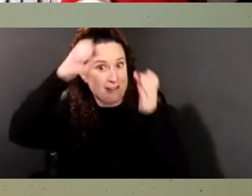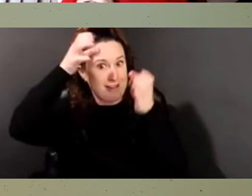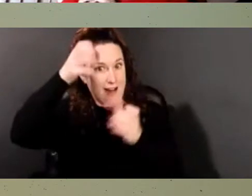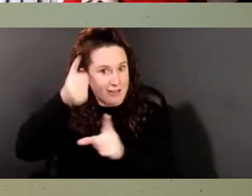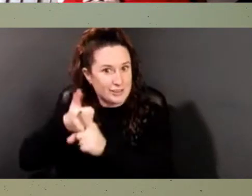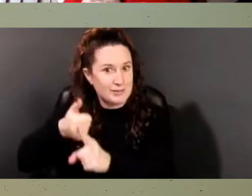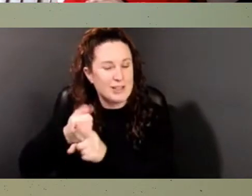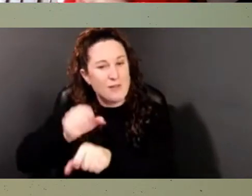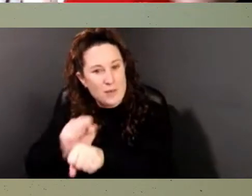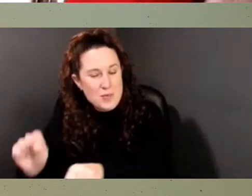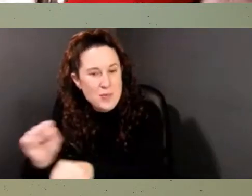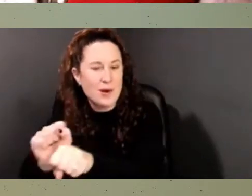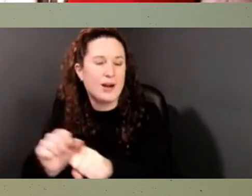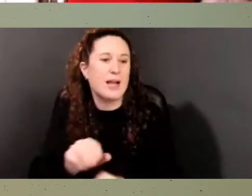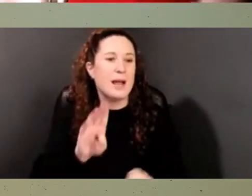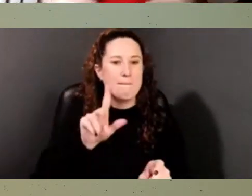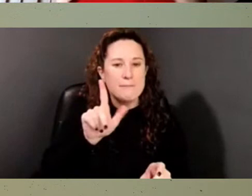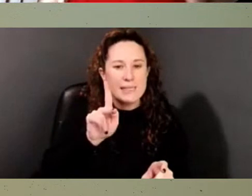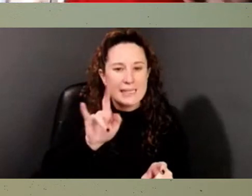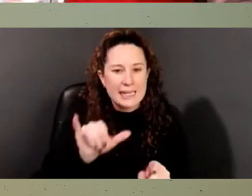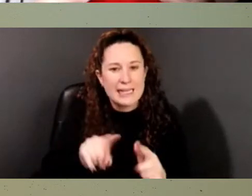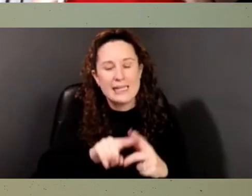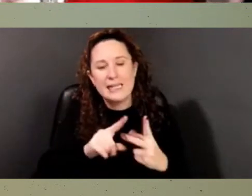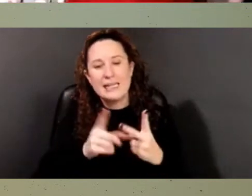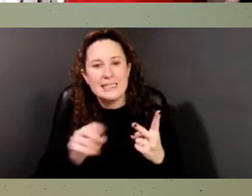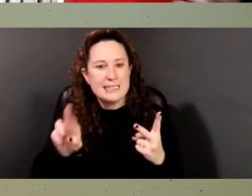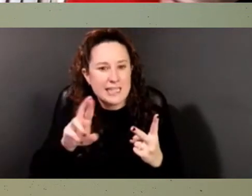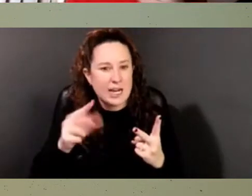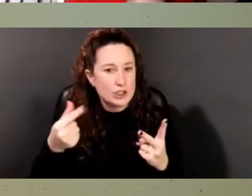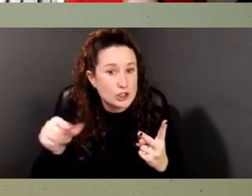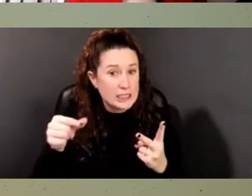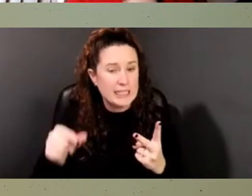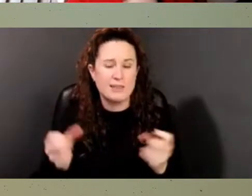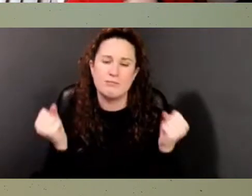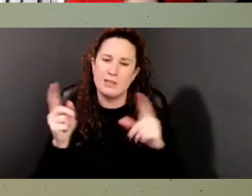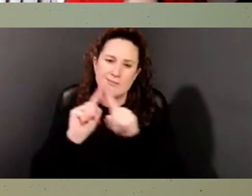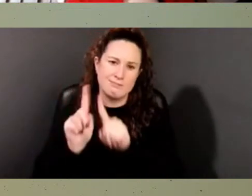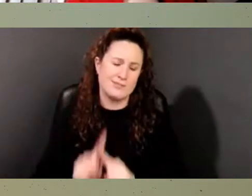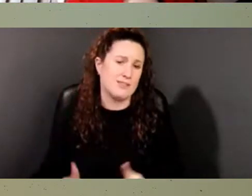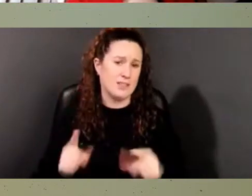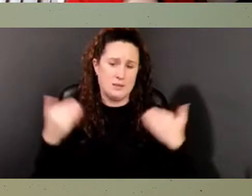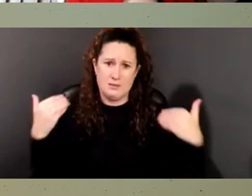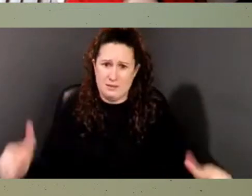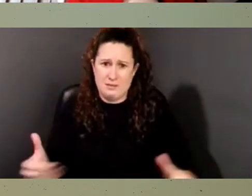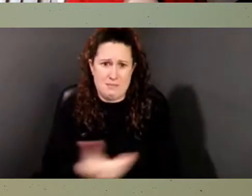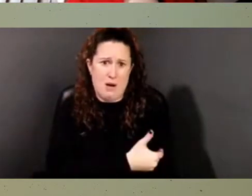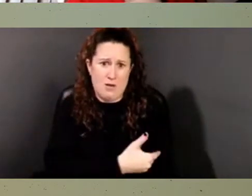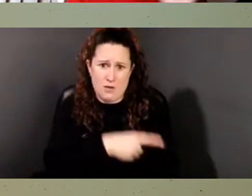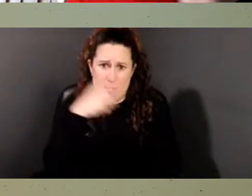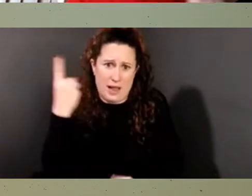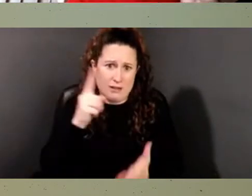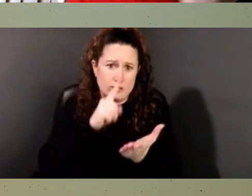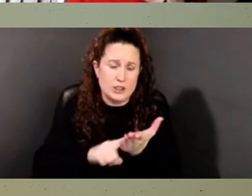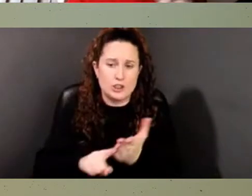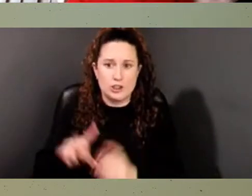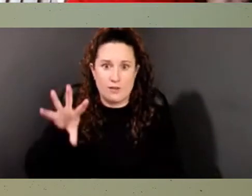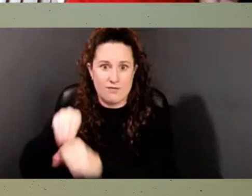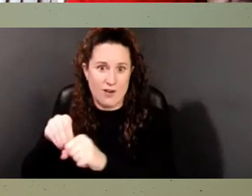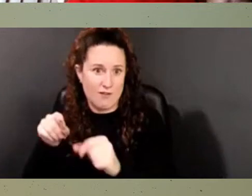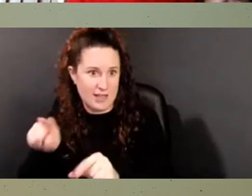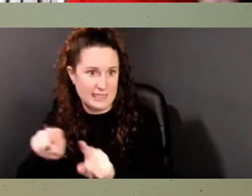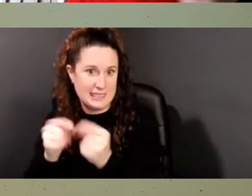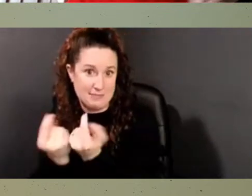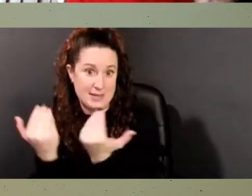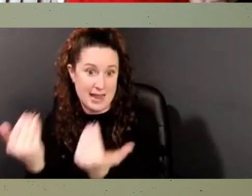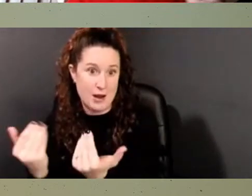Edna Green, and there's a 3-part report. You can go and you can look at this. On the slide, the picture